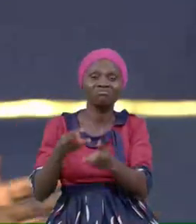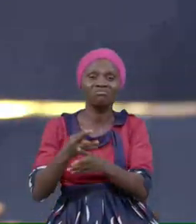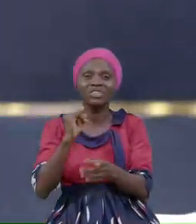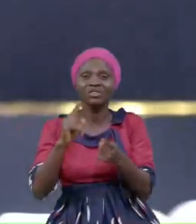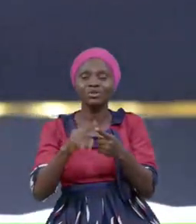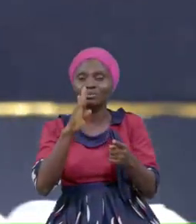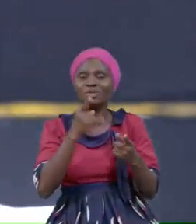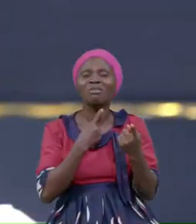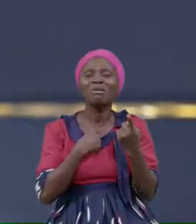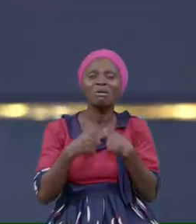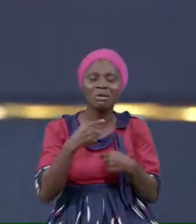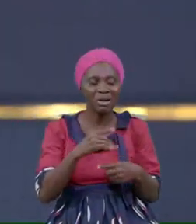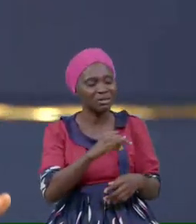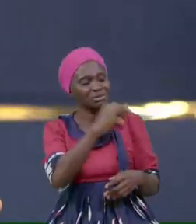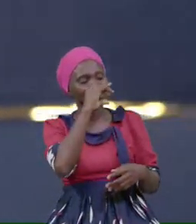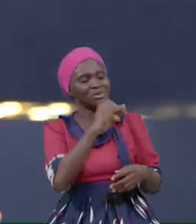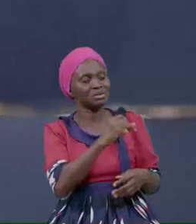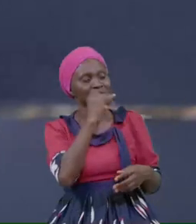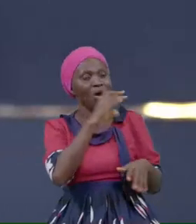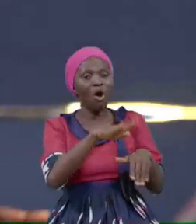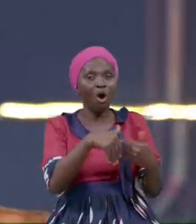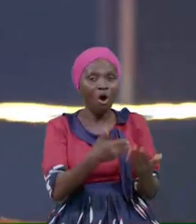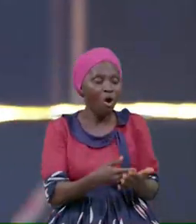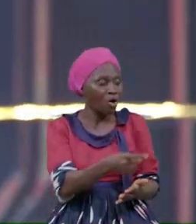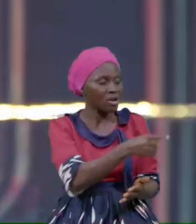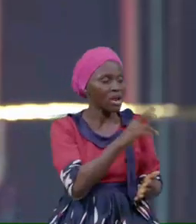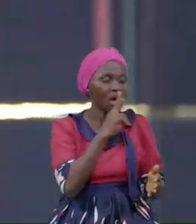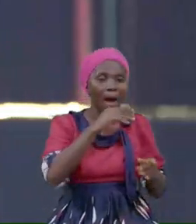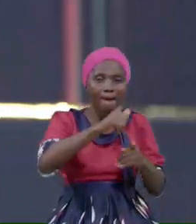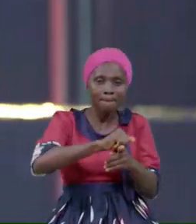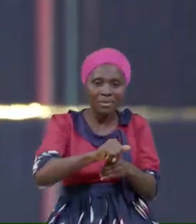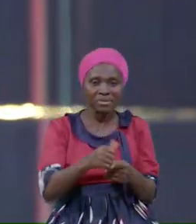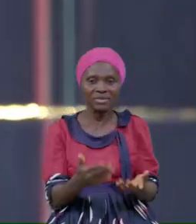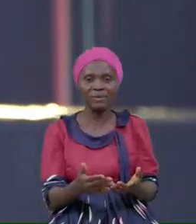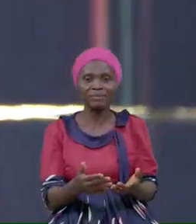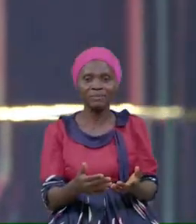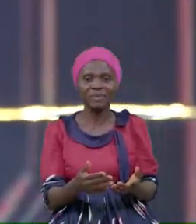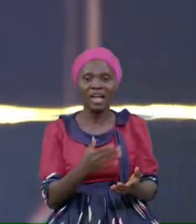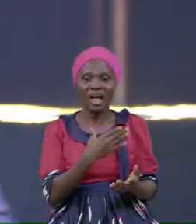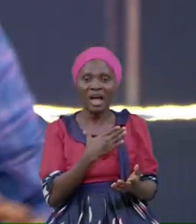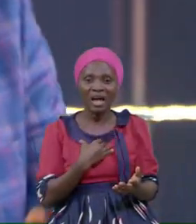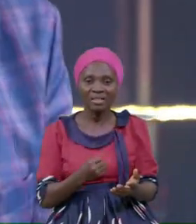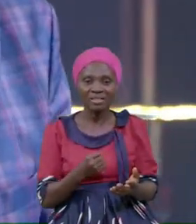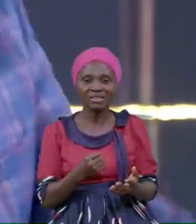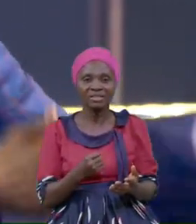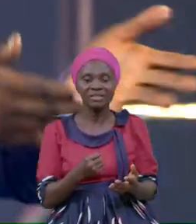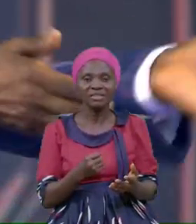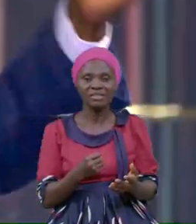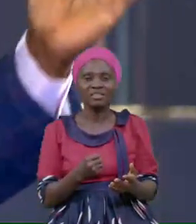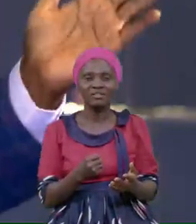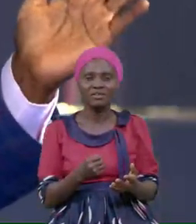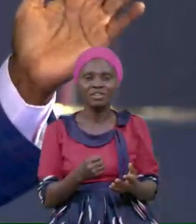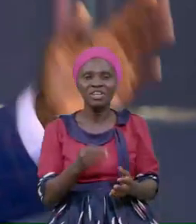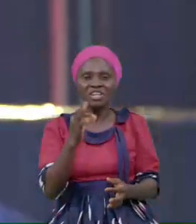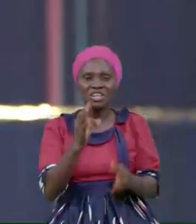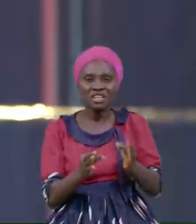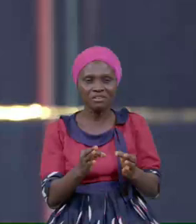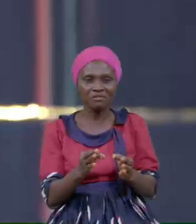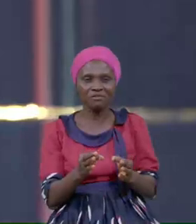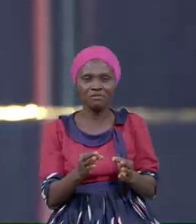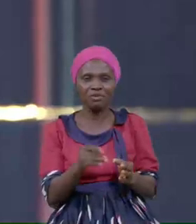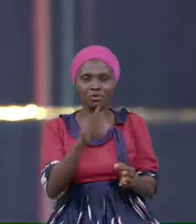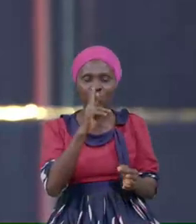this community, they are drinking, and you are the odd fellow out. If you are not drinking, so you are sucked in to